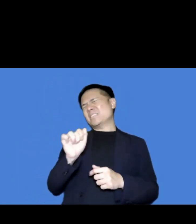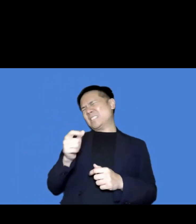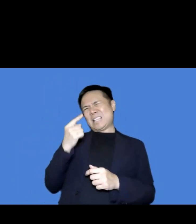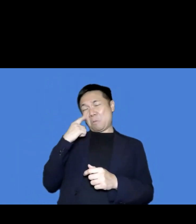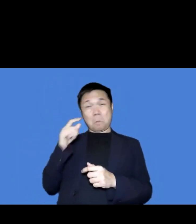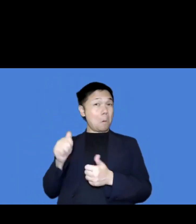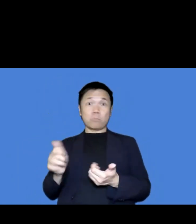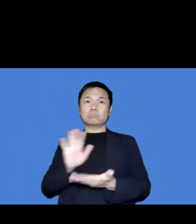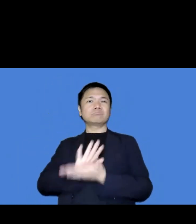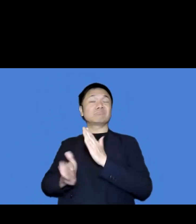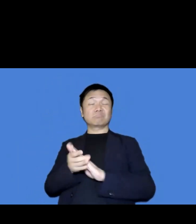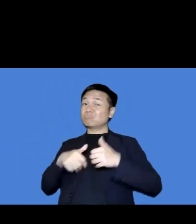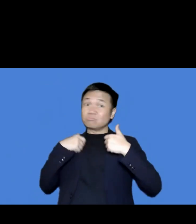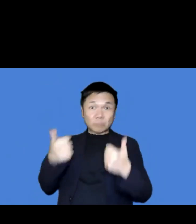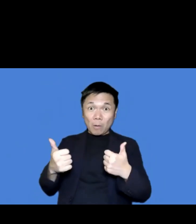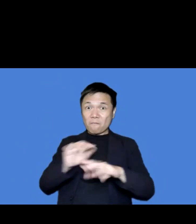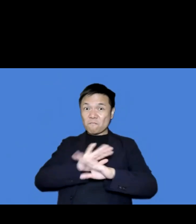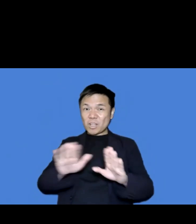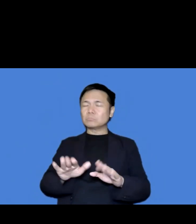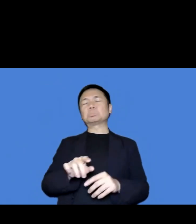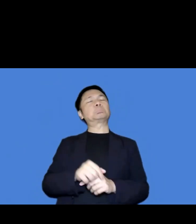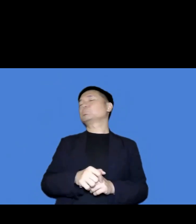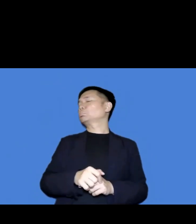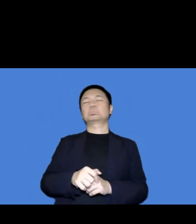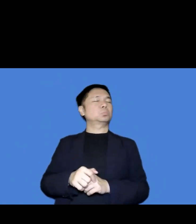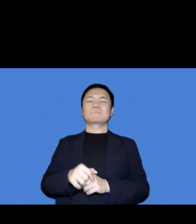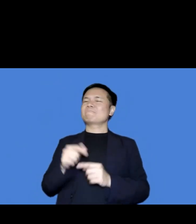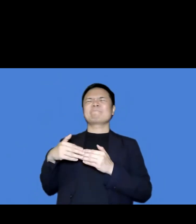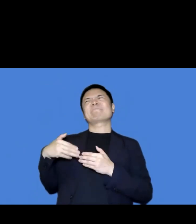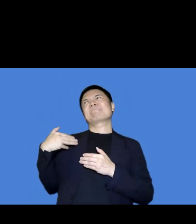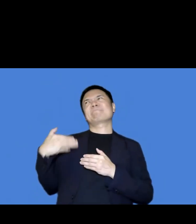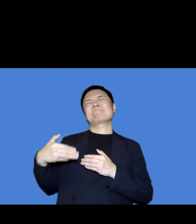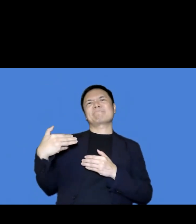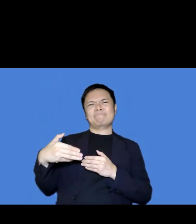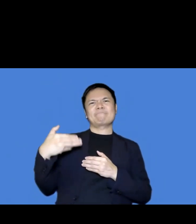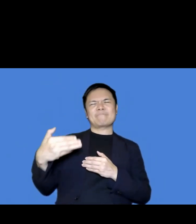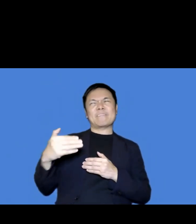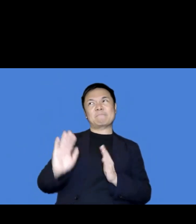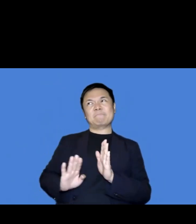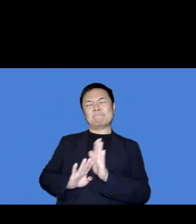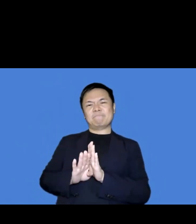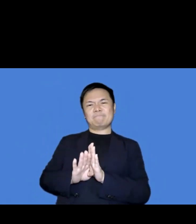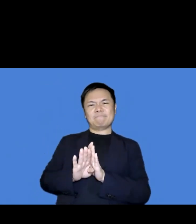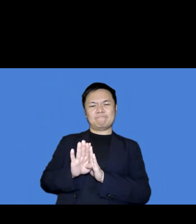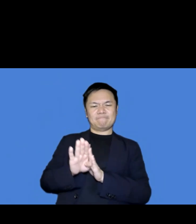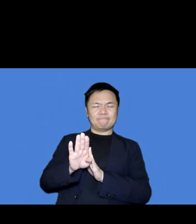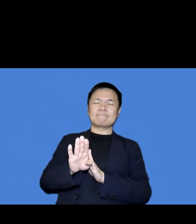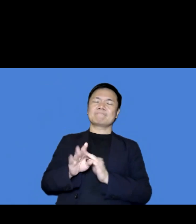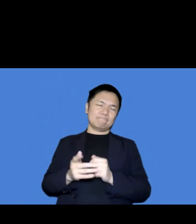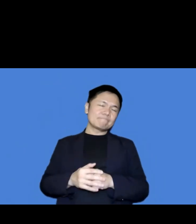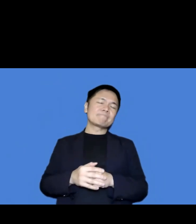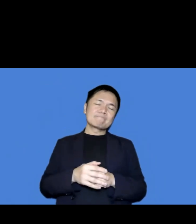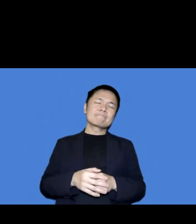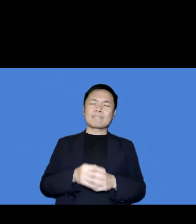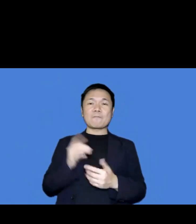go. The government must create inclusive platforms for youth consultation and policy